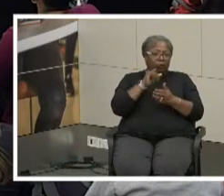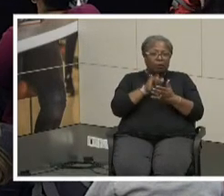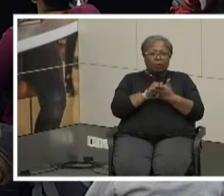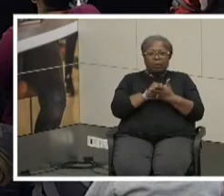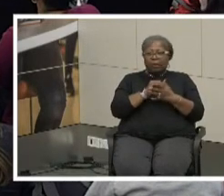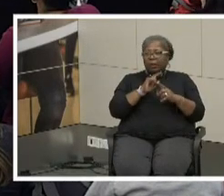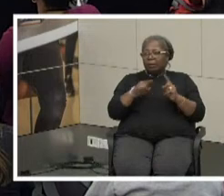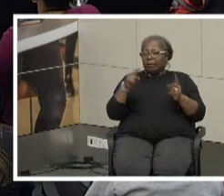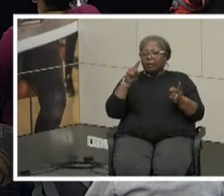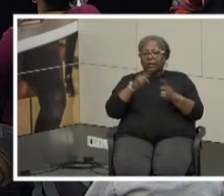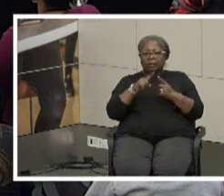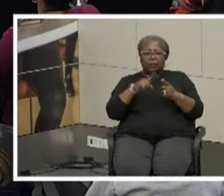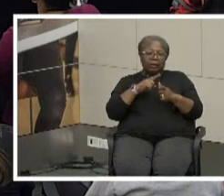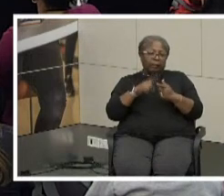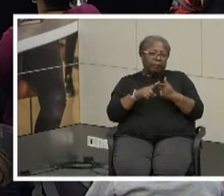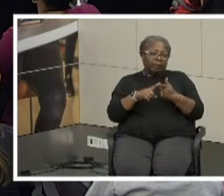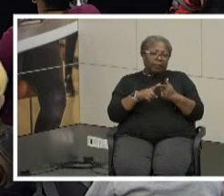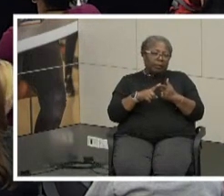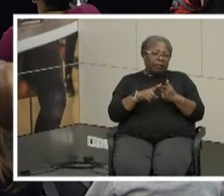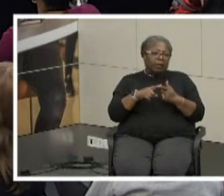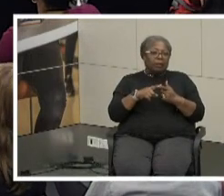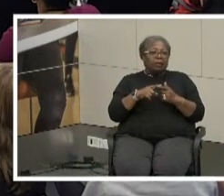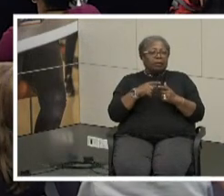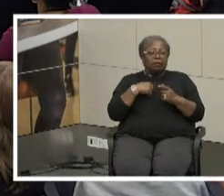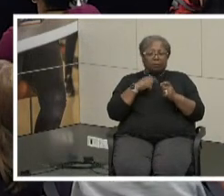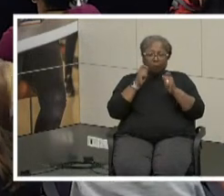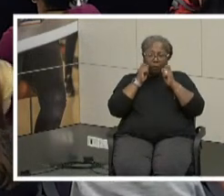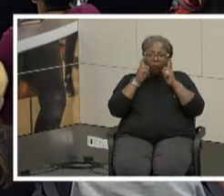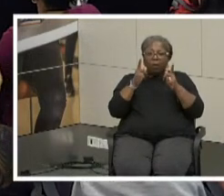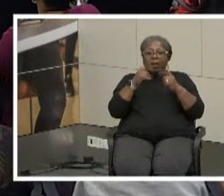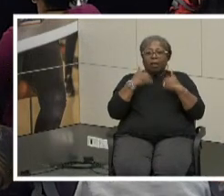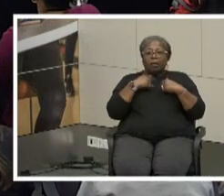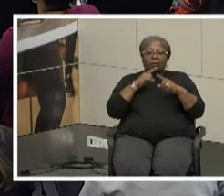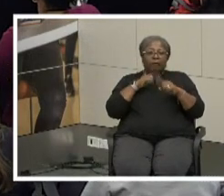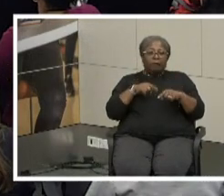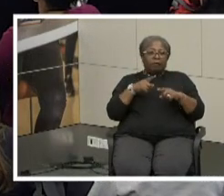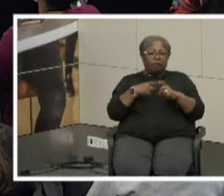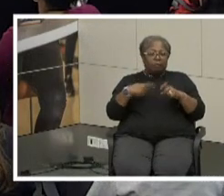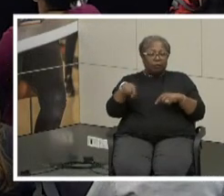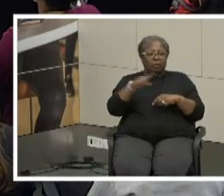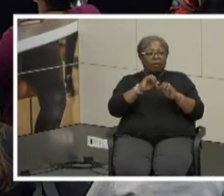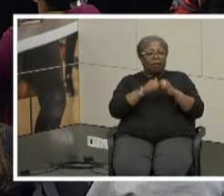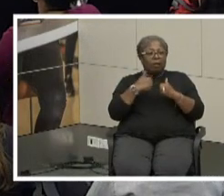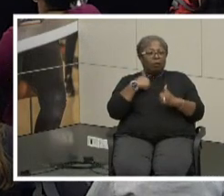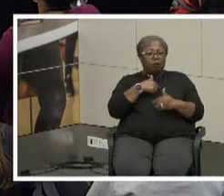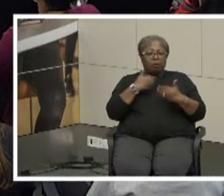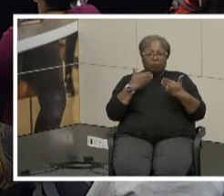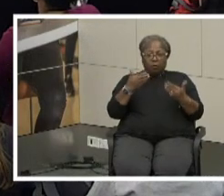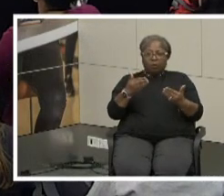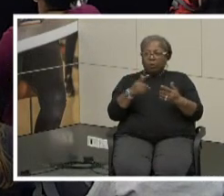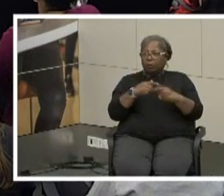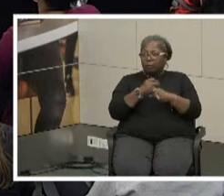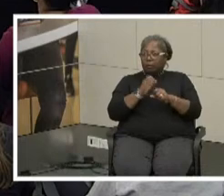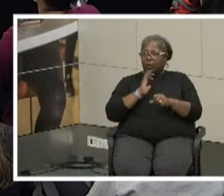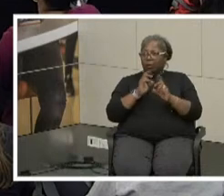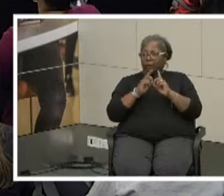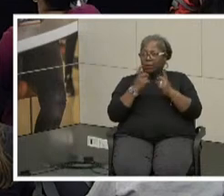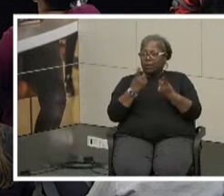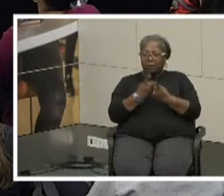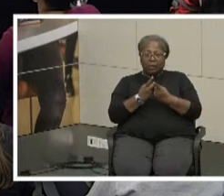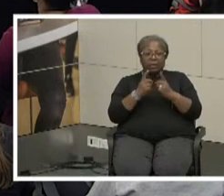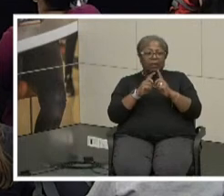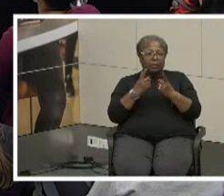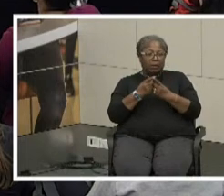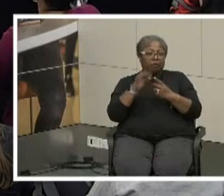that but until then I eagerly await to have an answer from you guys on how we move forward to make